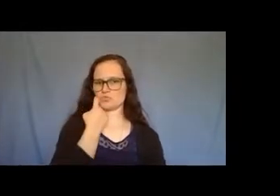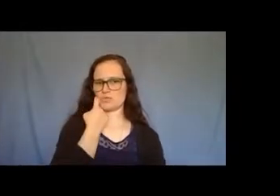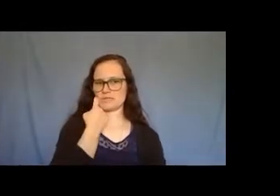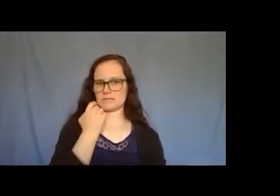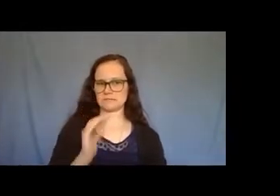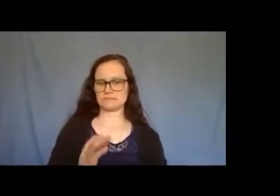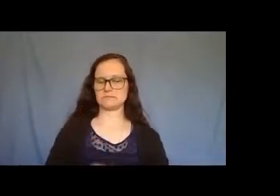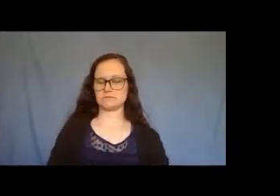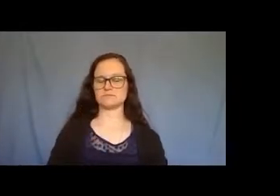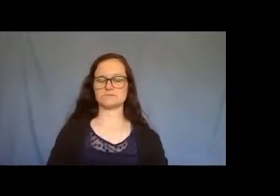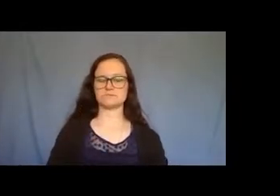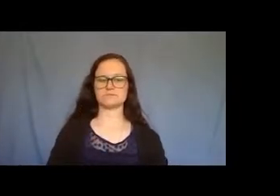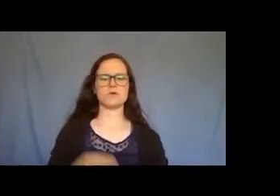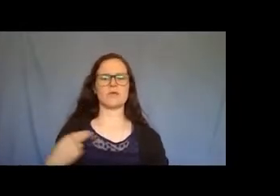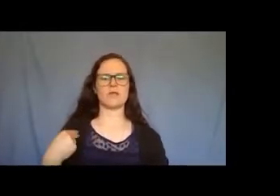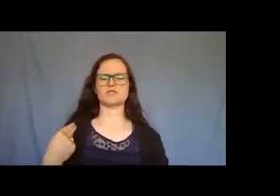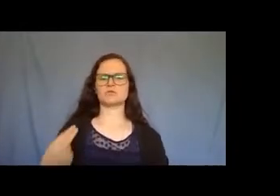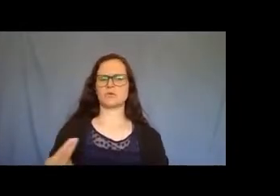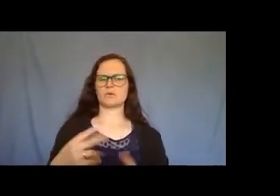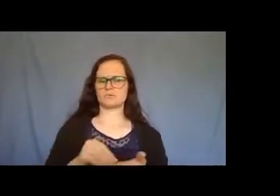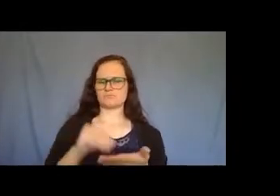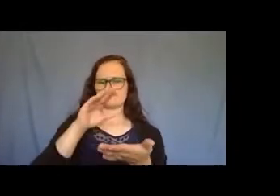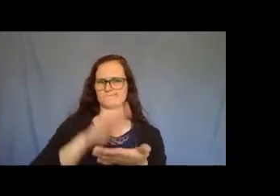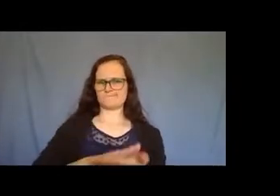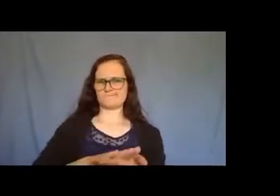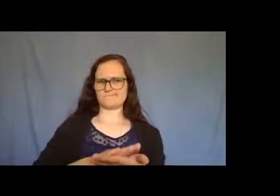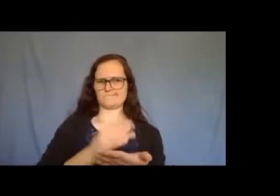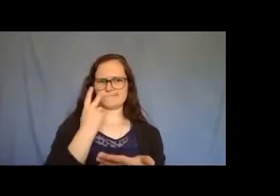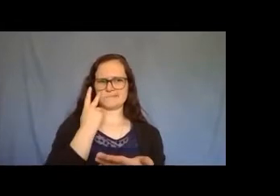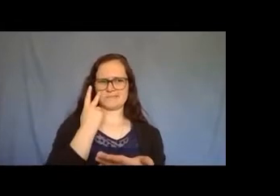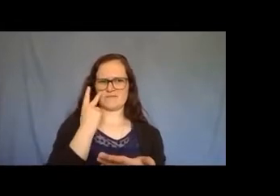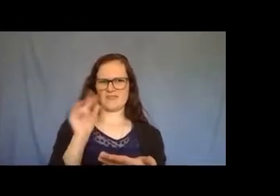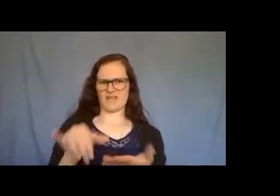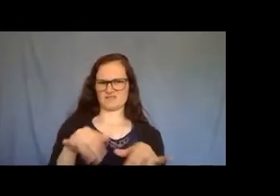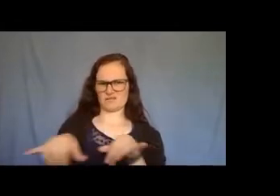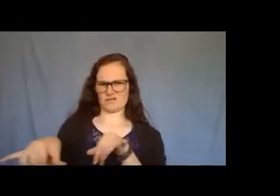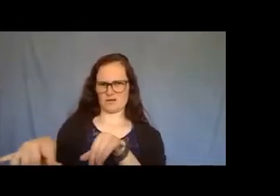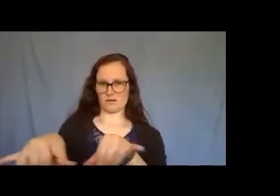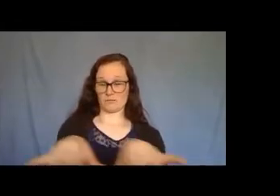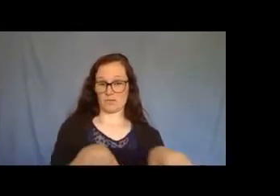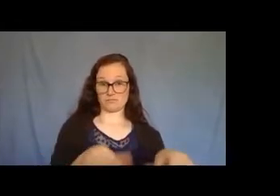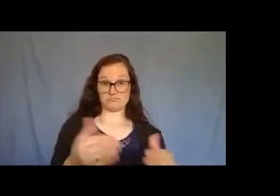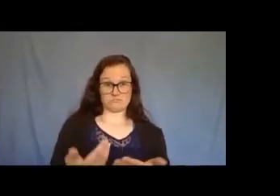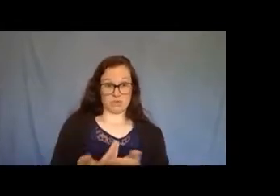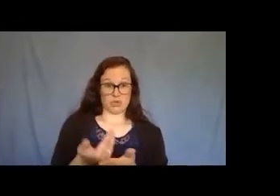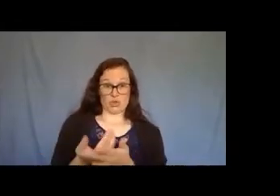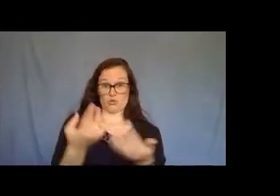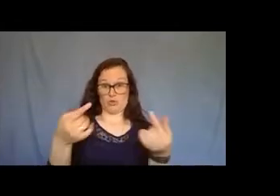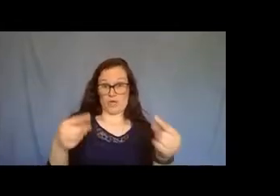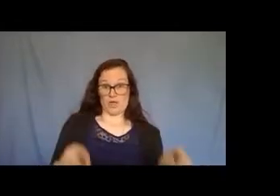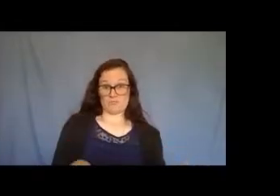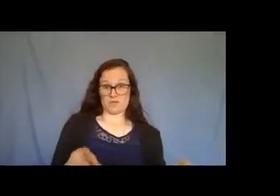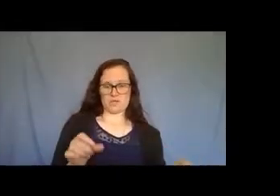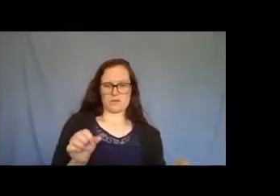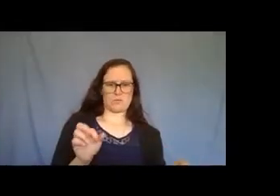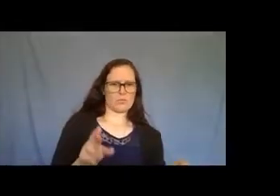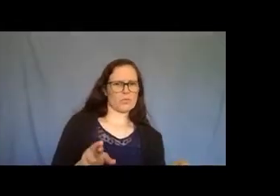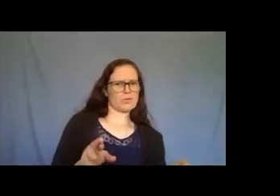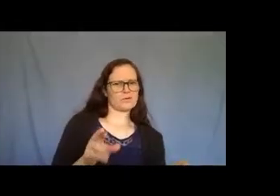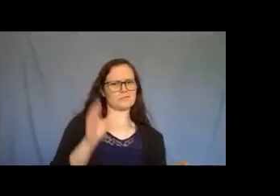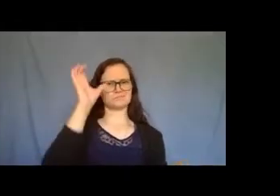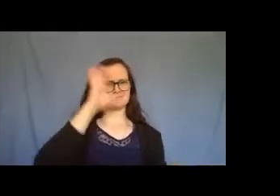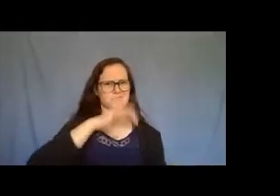the historical record to see if this is a new development. Is this an outlier, or is this a